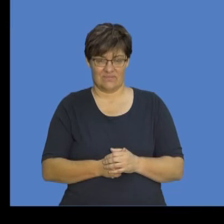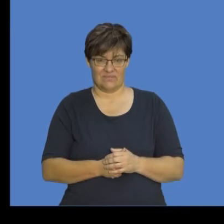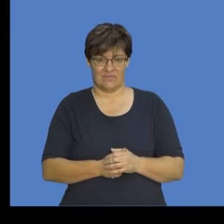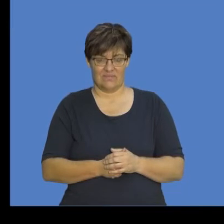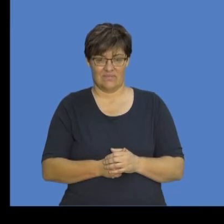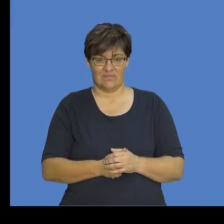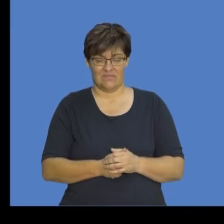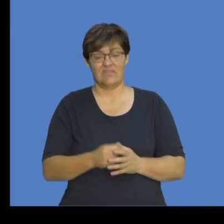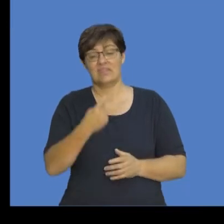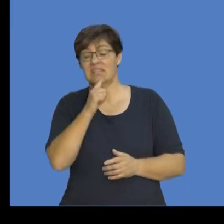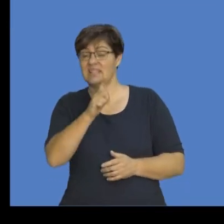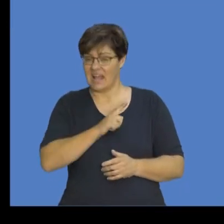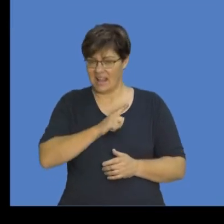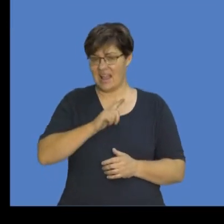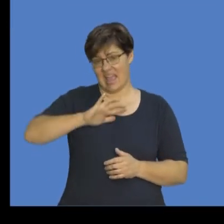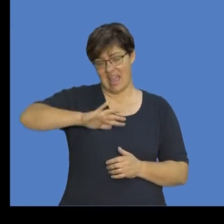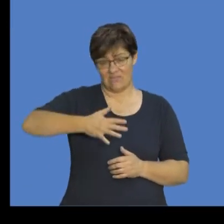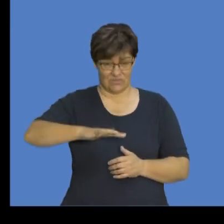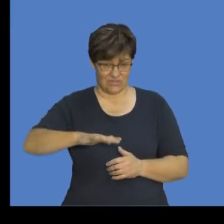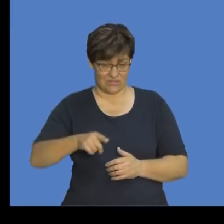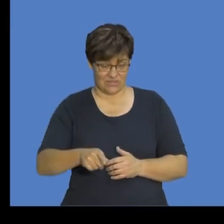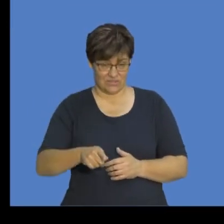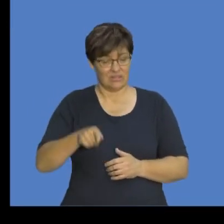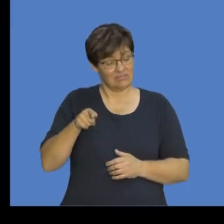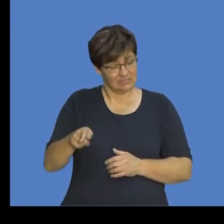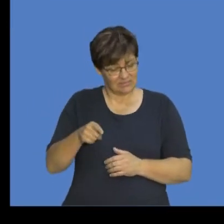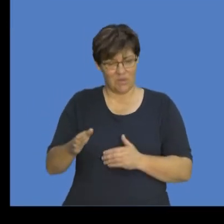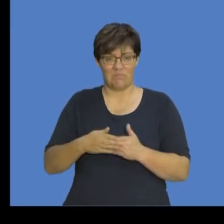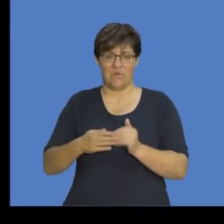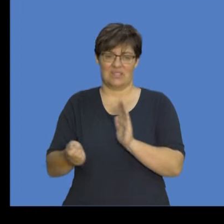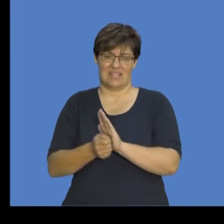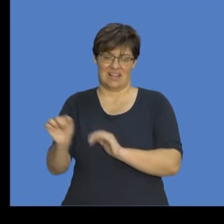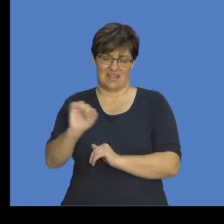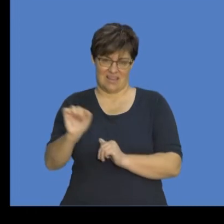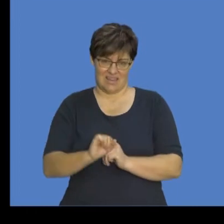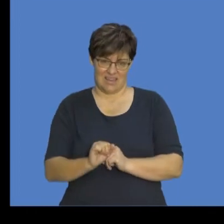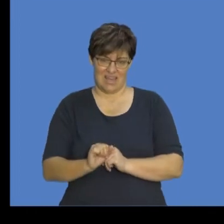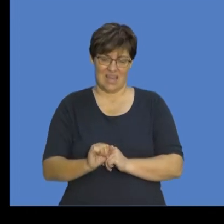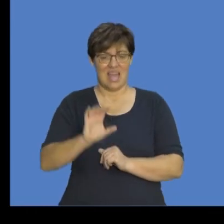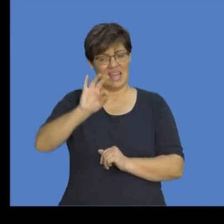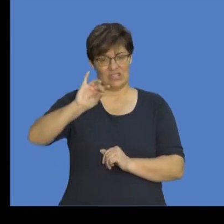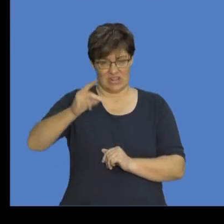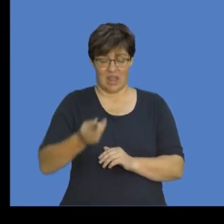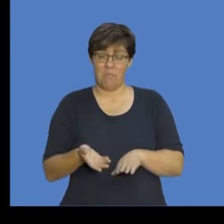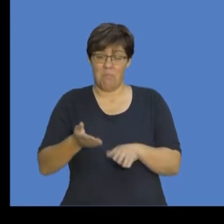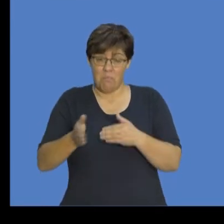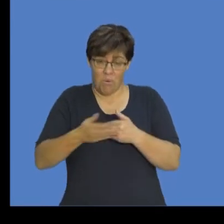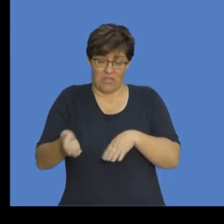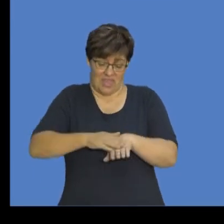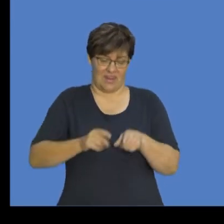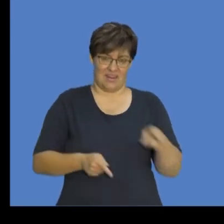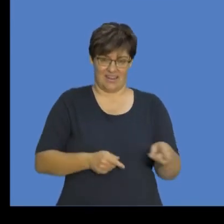So this tells us that on average, Jamie sold more cars each day than